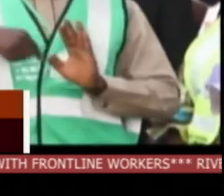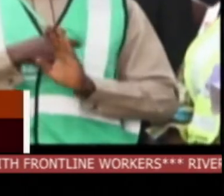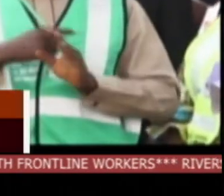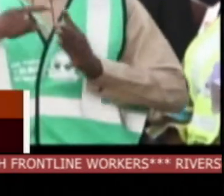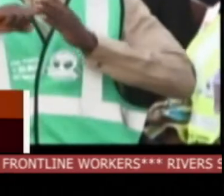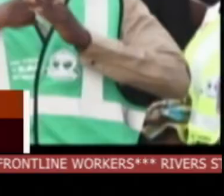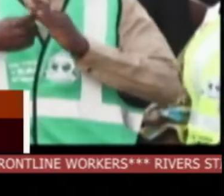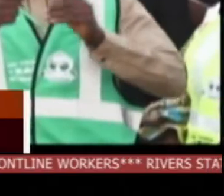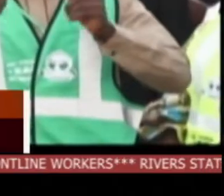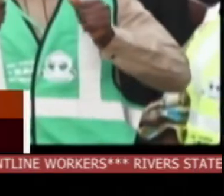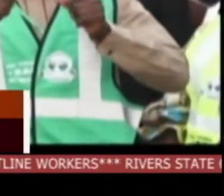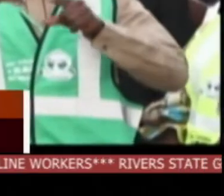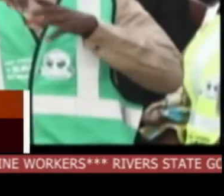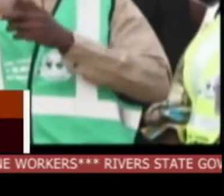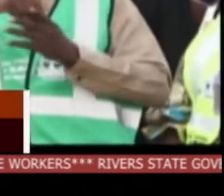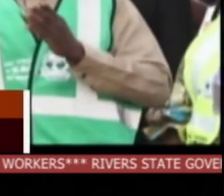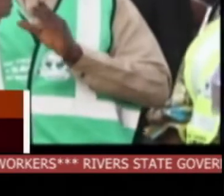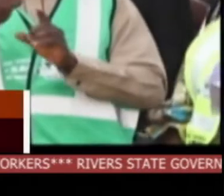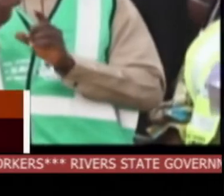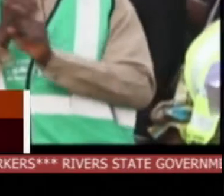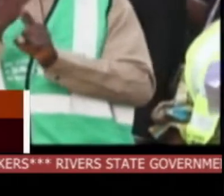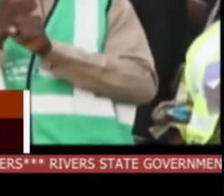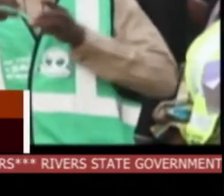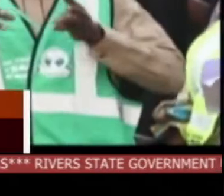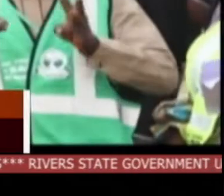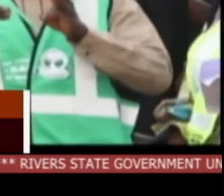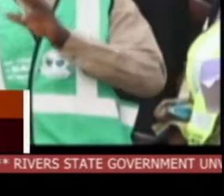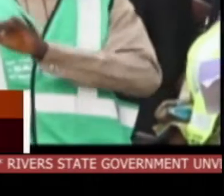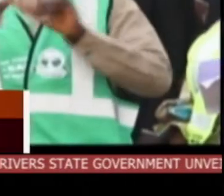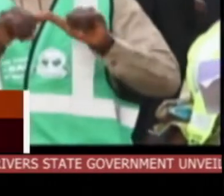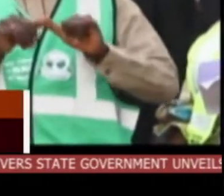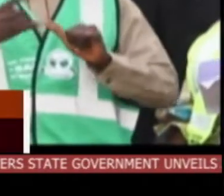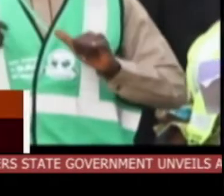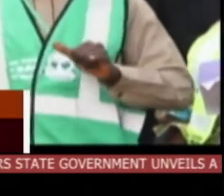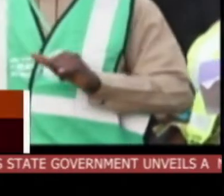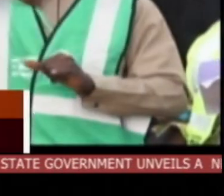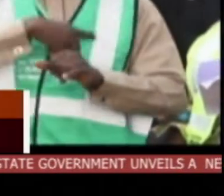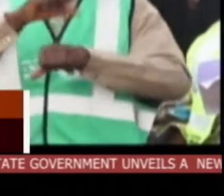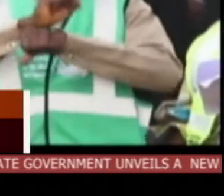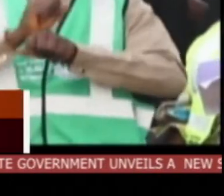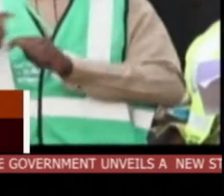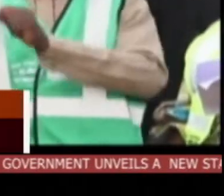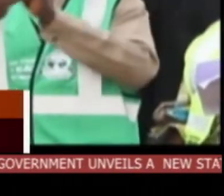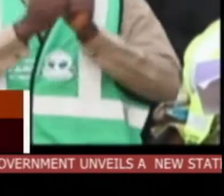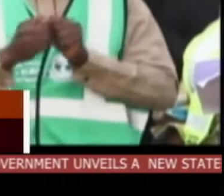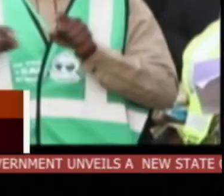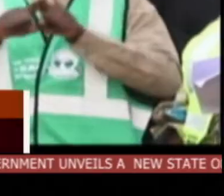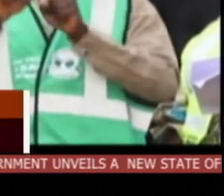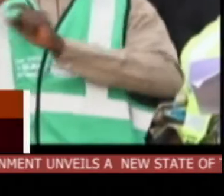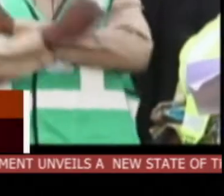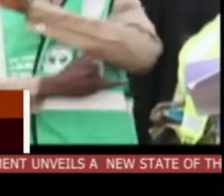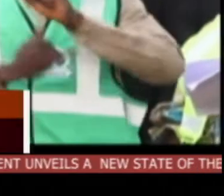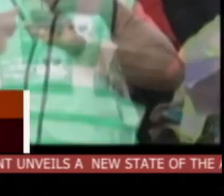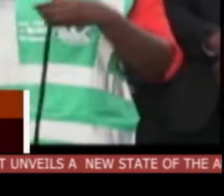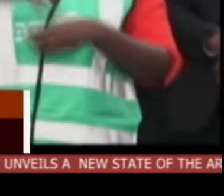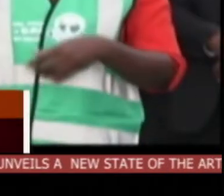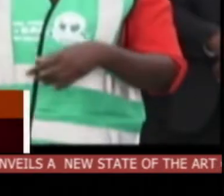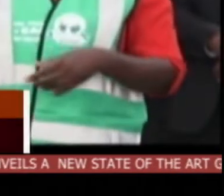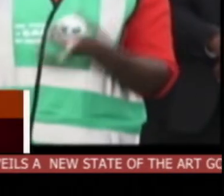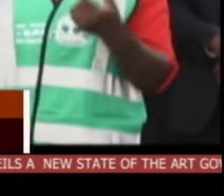vaccine in a very efficient manner, just like we all work together as one country and defeated the wild polio